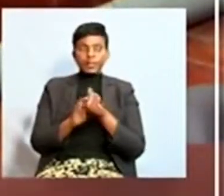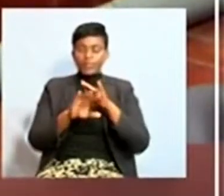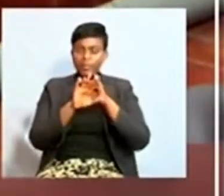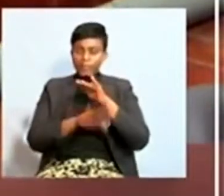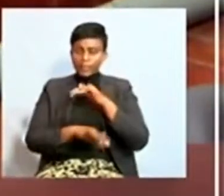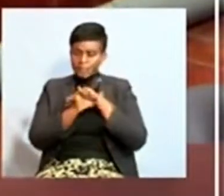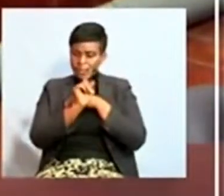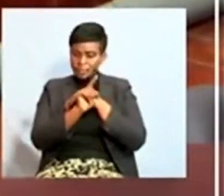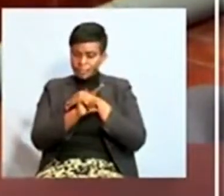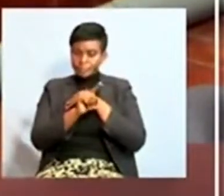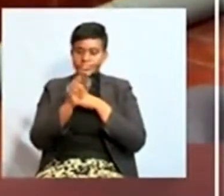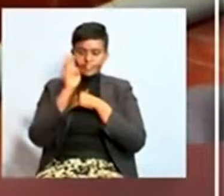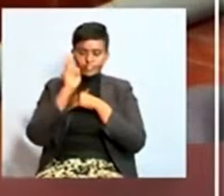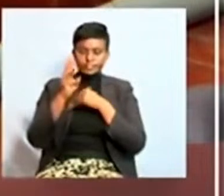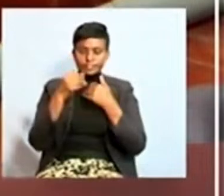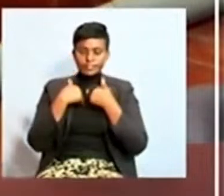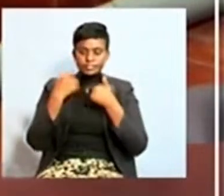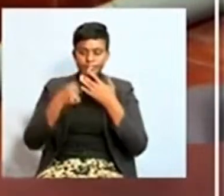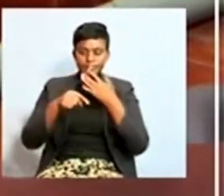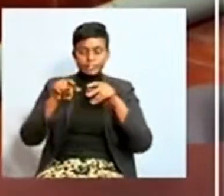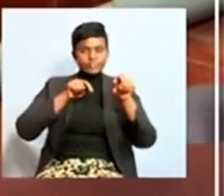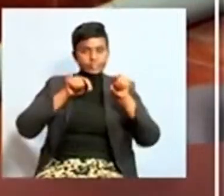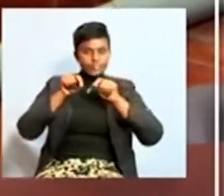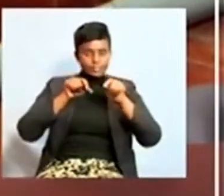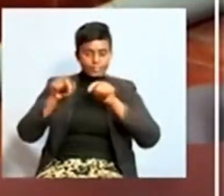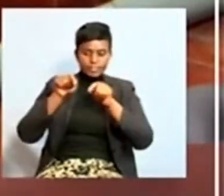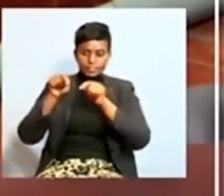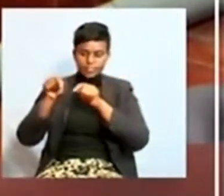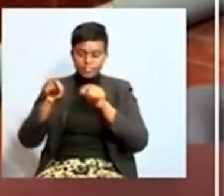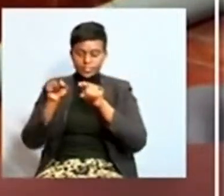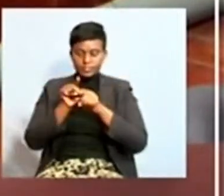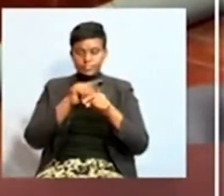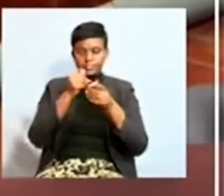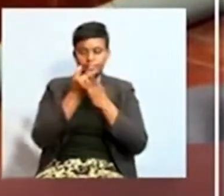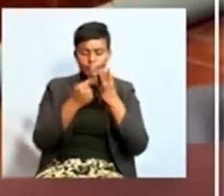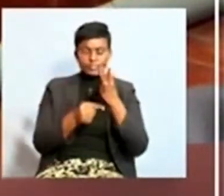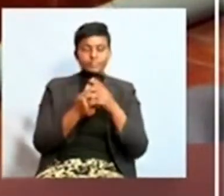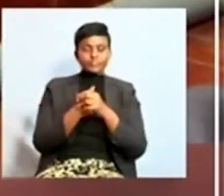that, there will be regulations issued under a piece of